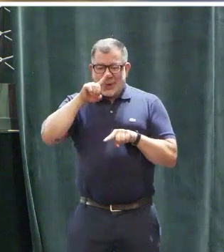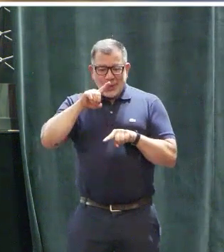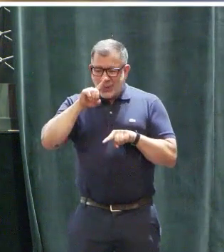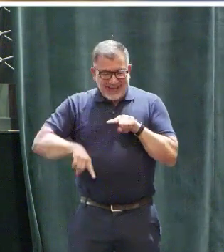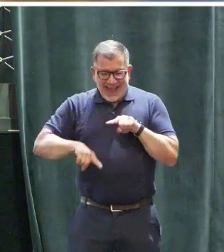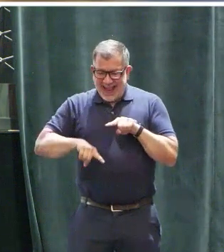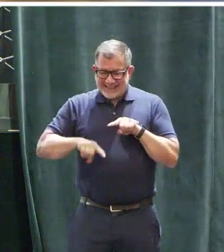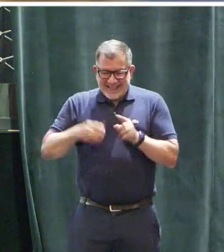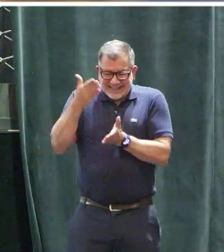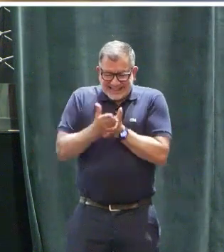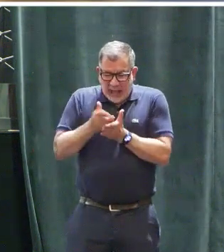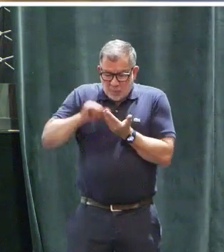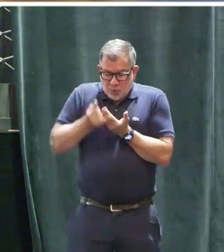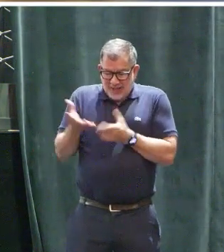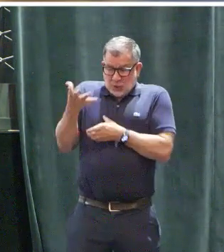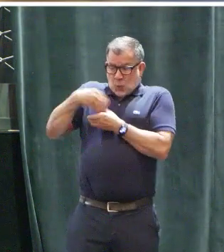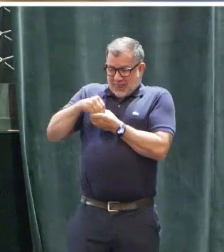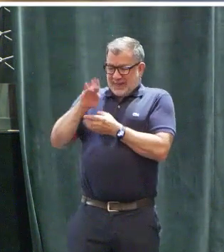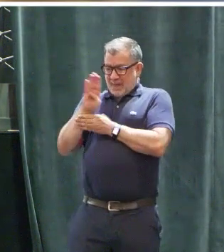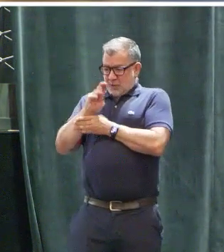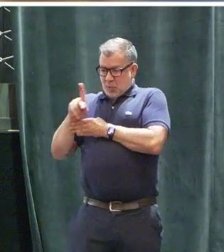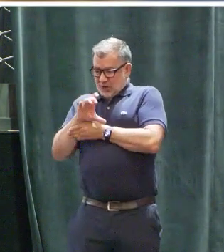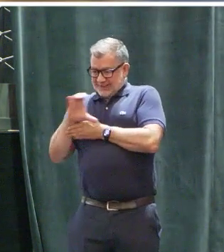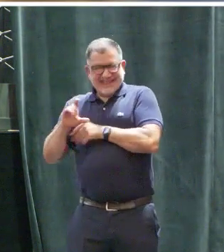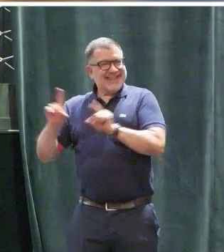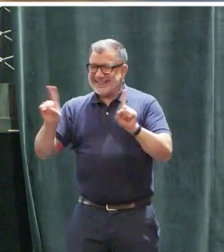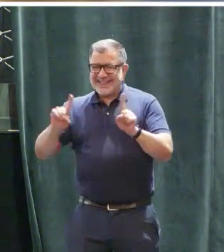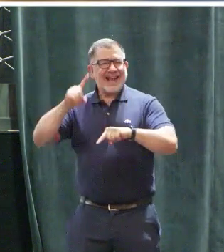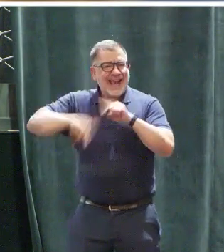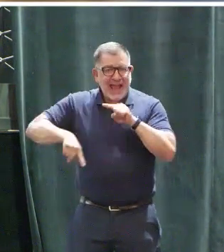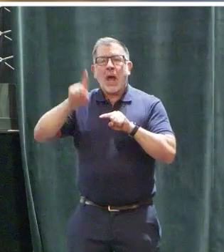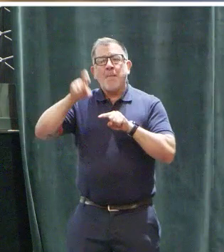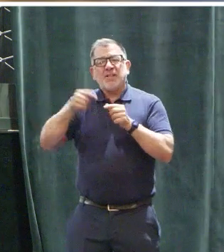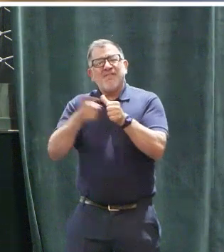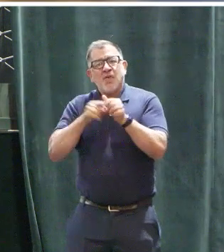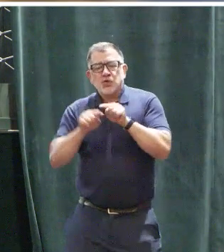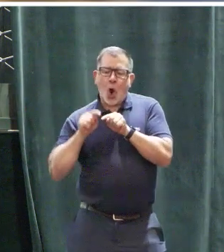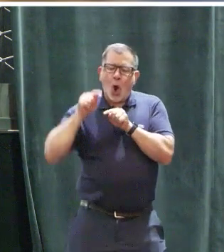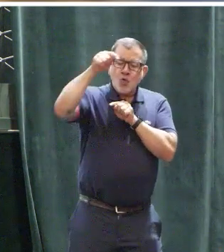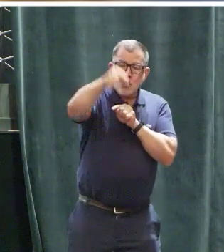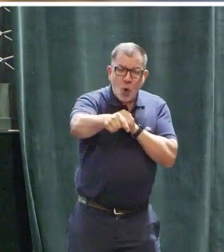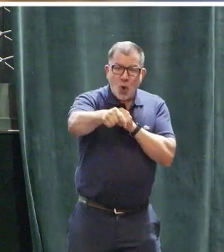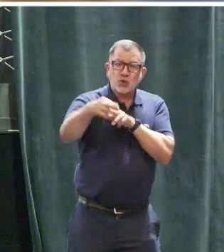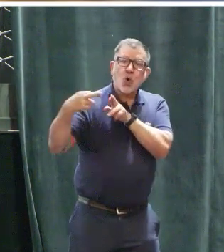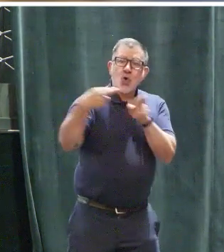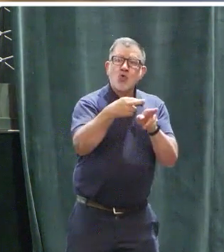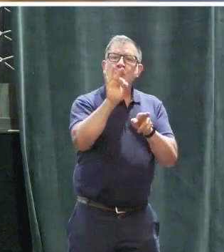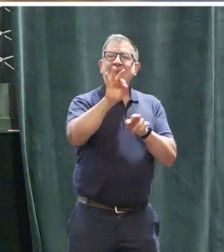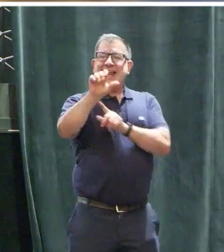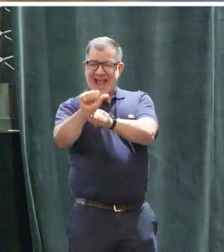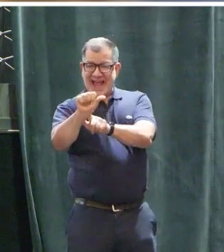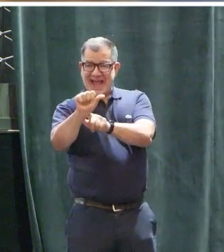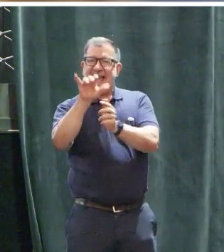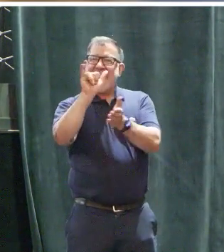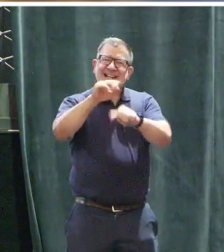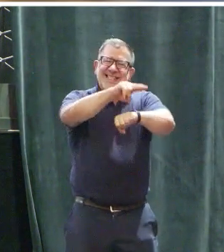within Battery Park City. We can't do that until we get across Route 9A and then over to Granite Street, where the natural topography